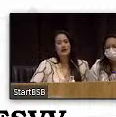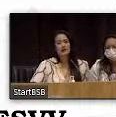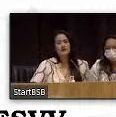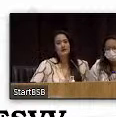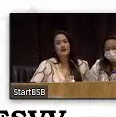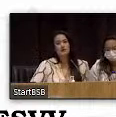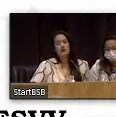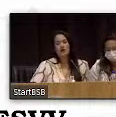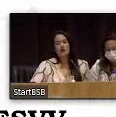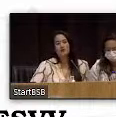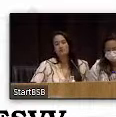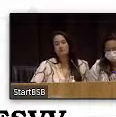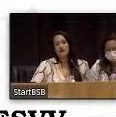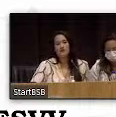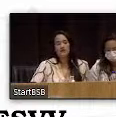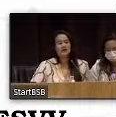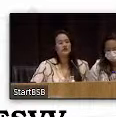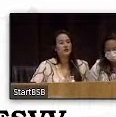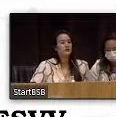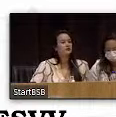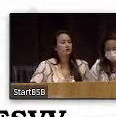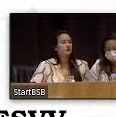So many times he